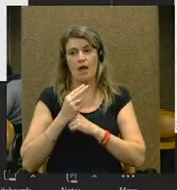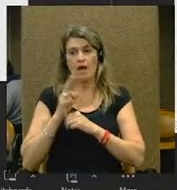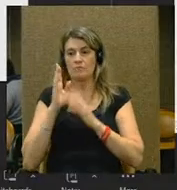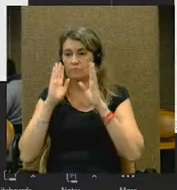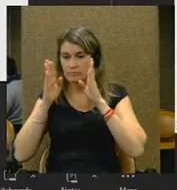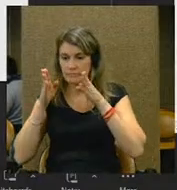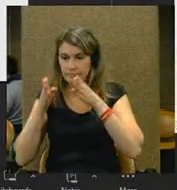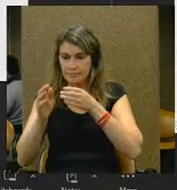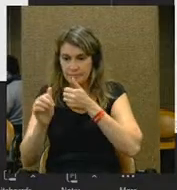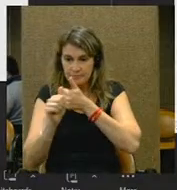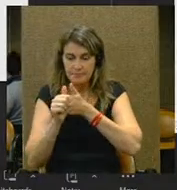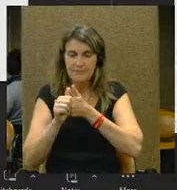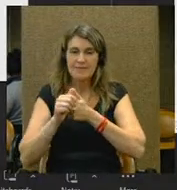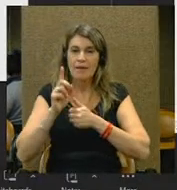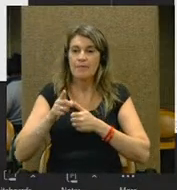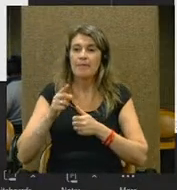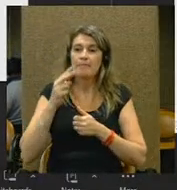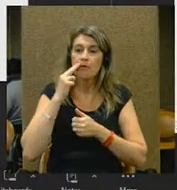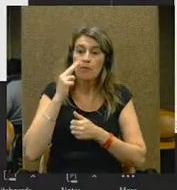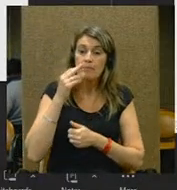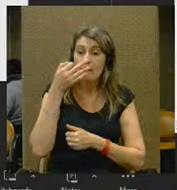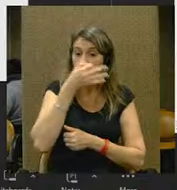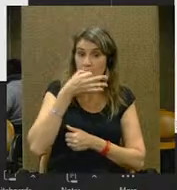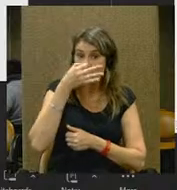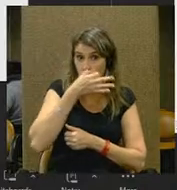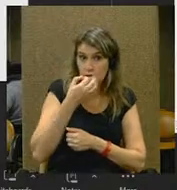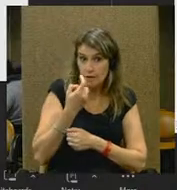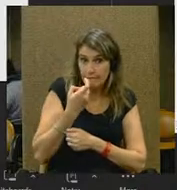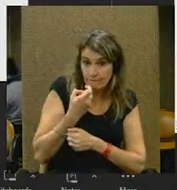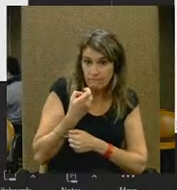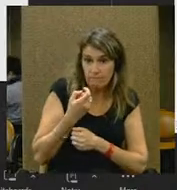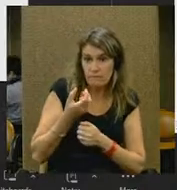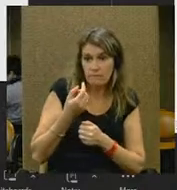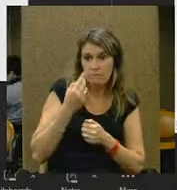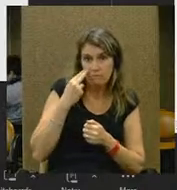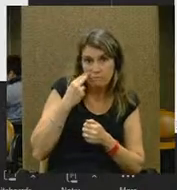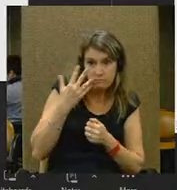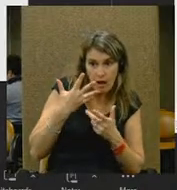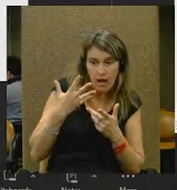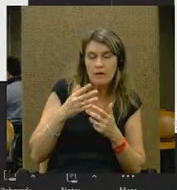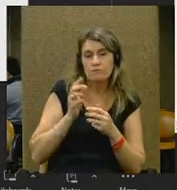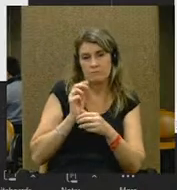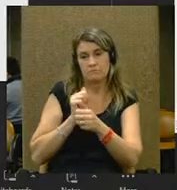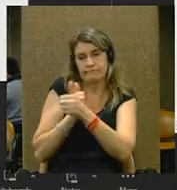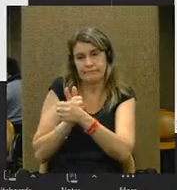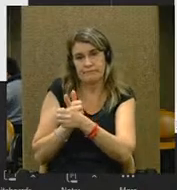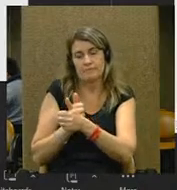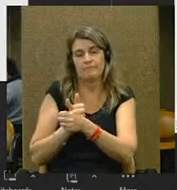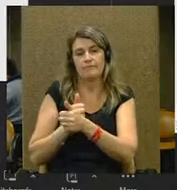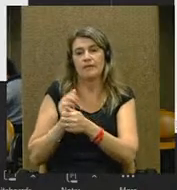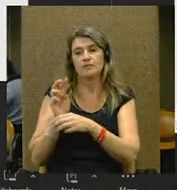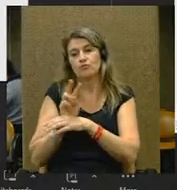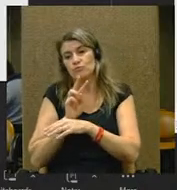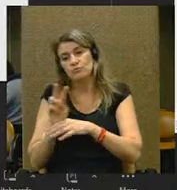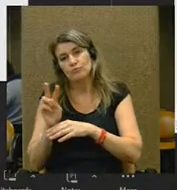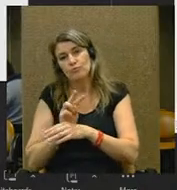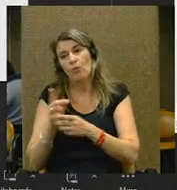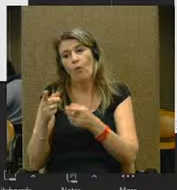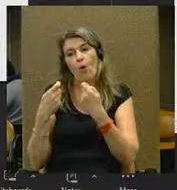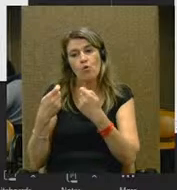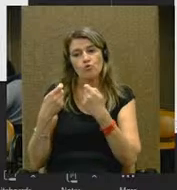prevention, supervised consumption sites, they're very similar. There are 41 of those sites within British